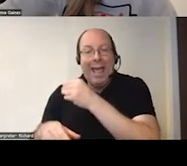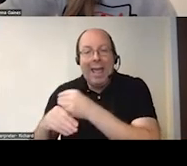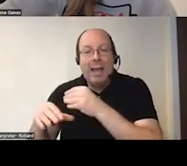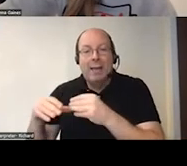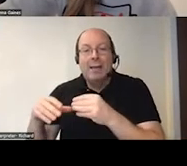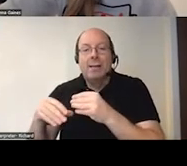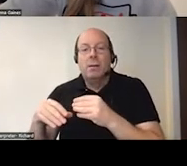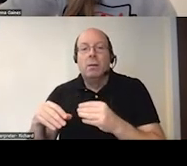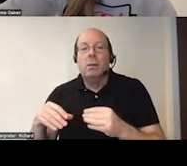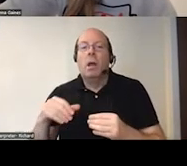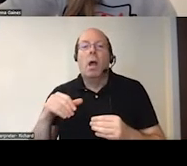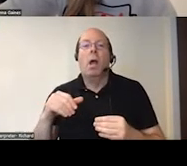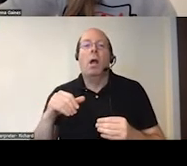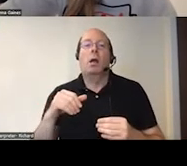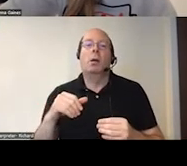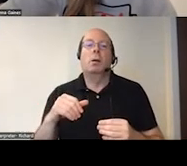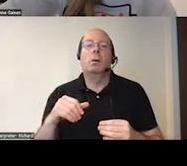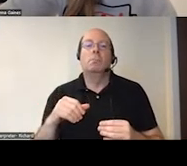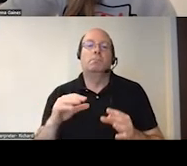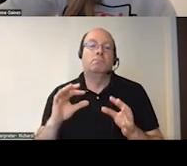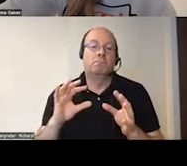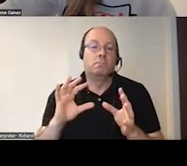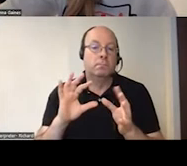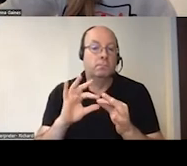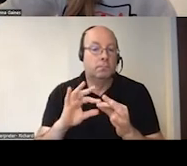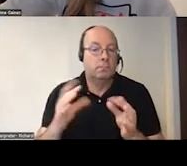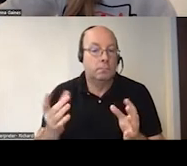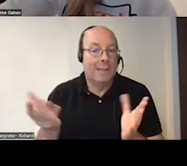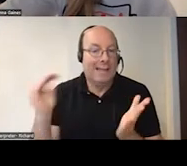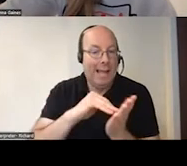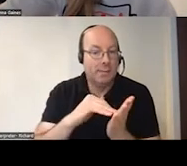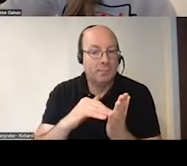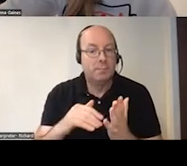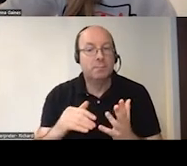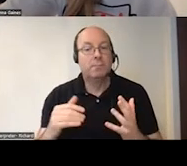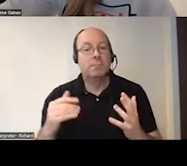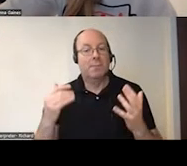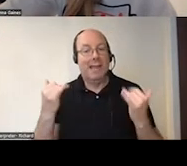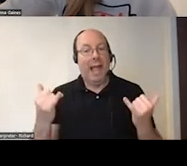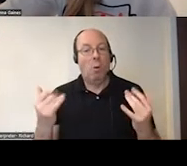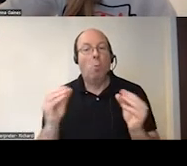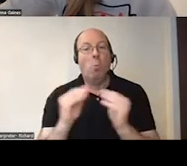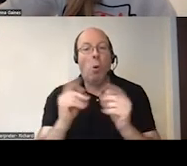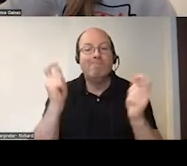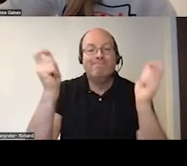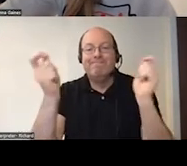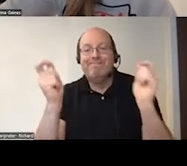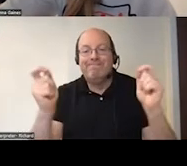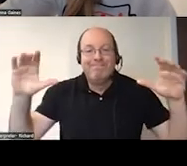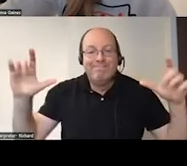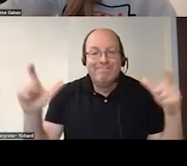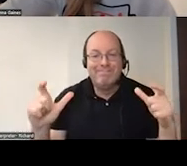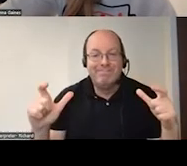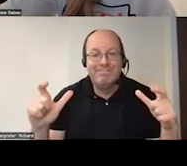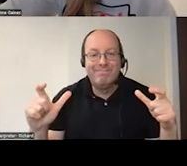overly repeating myself, but like, that's why we're trying to do more of the refining, because we know that we get